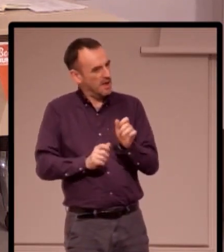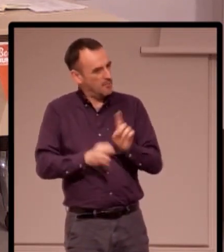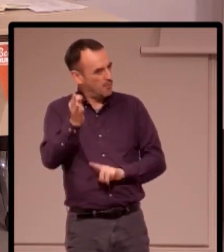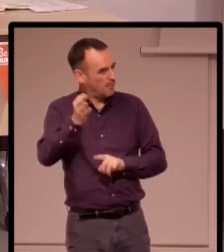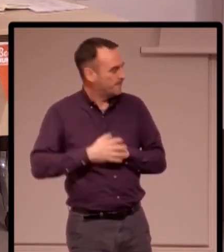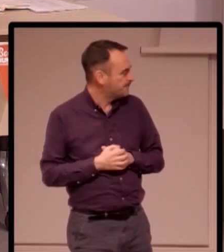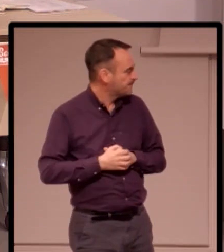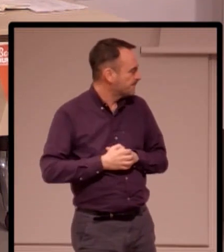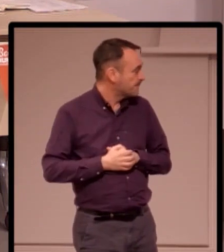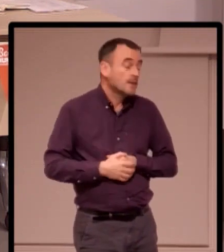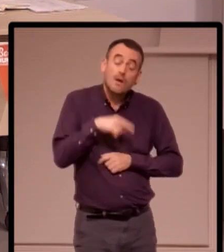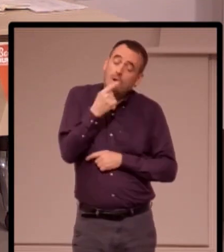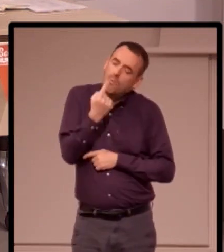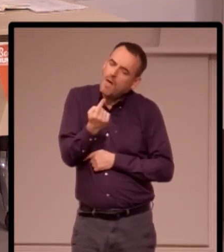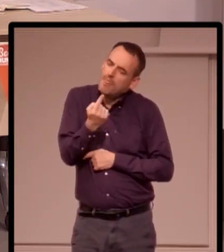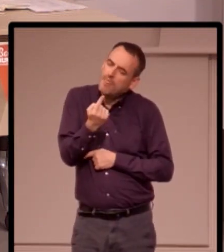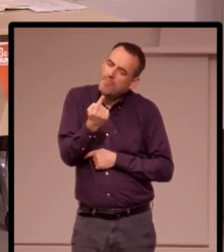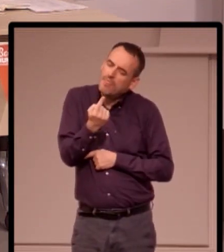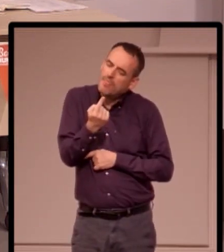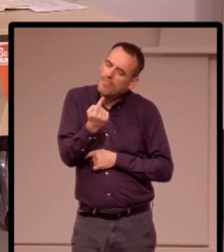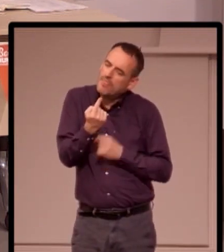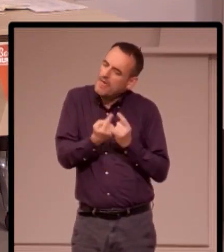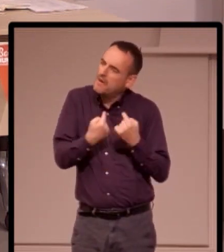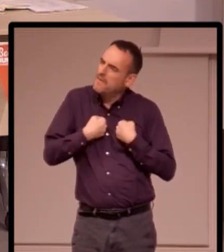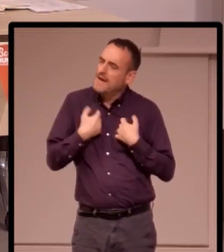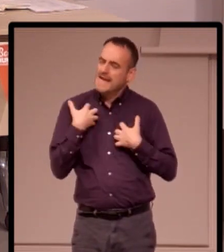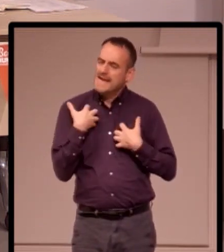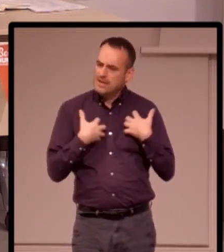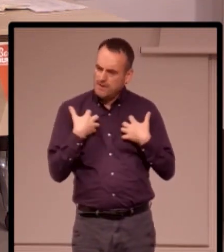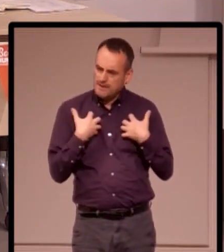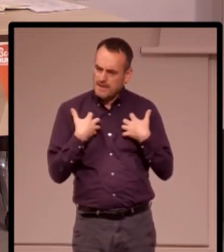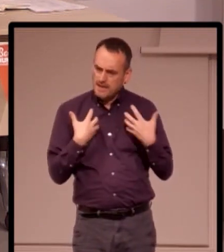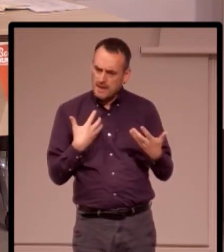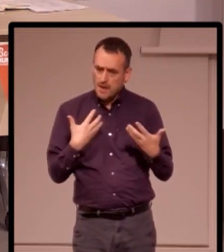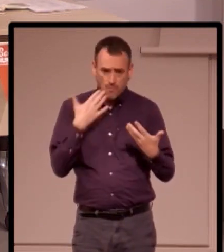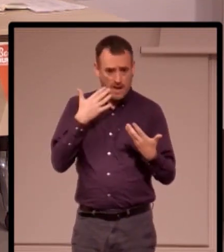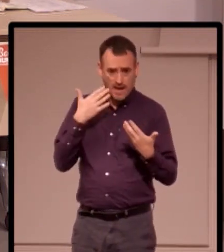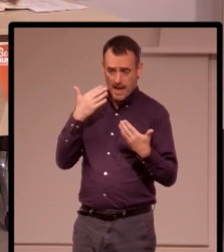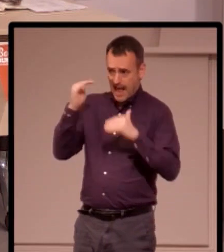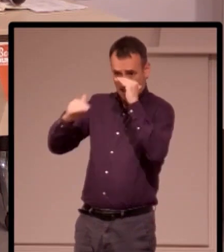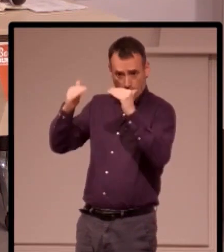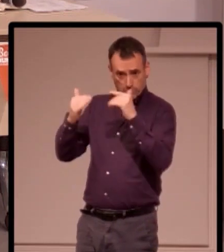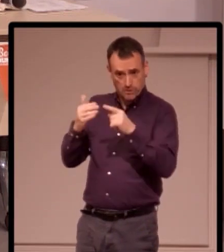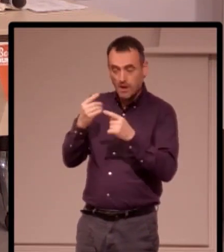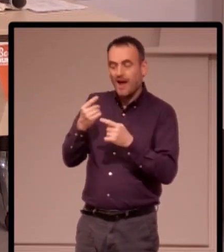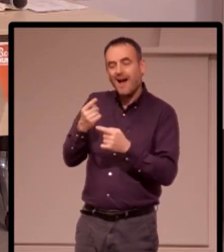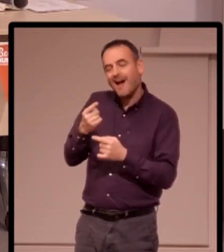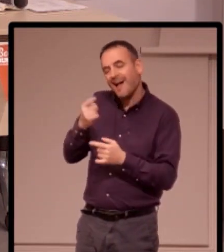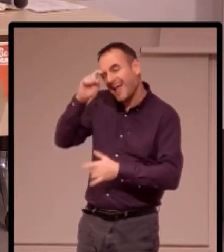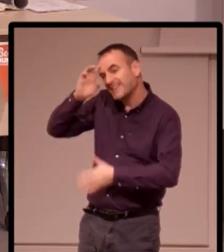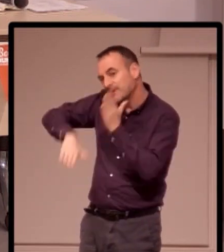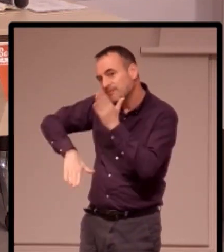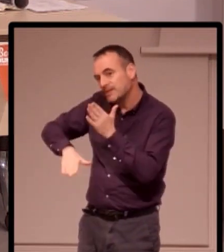I think one thing that I found really interesting, speaking to adults who had experience of treatment